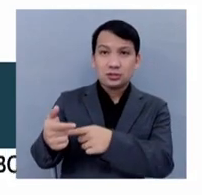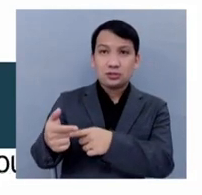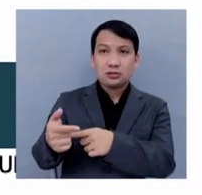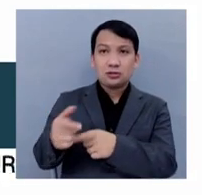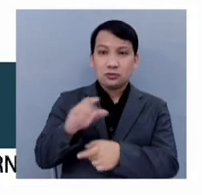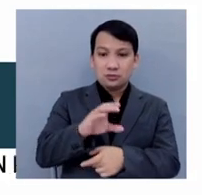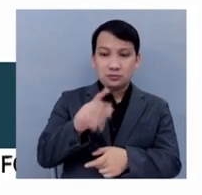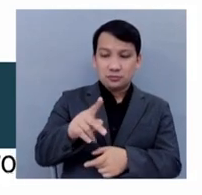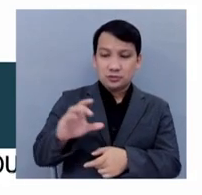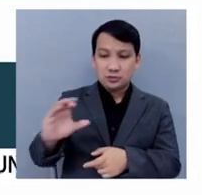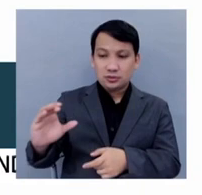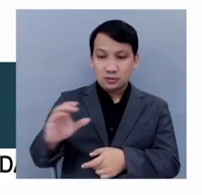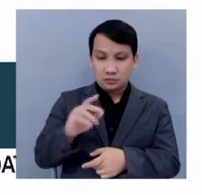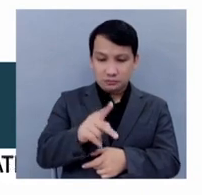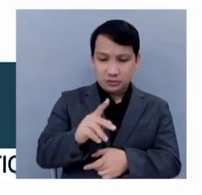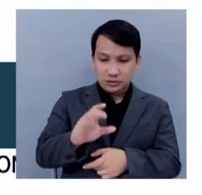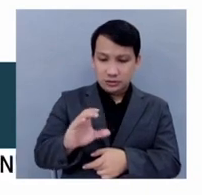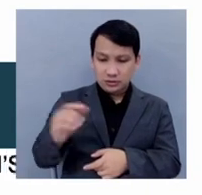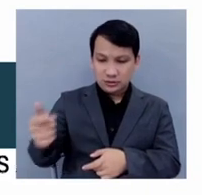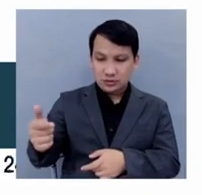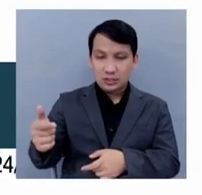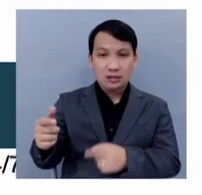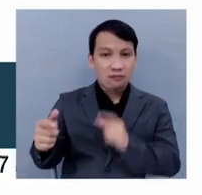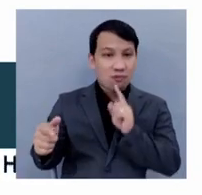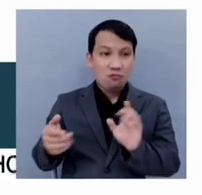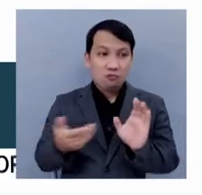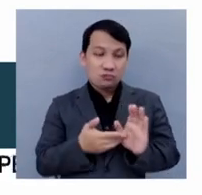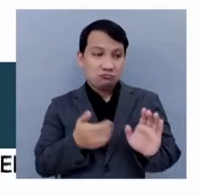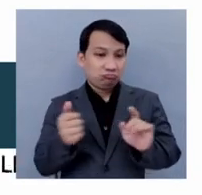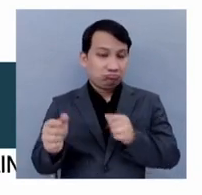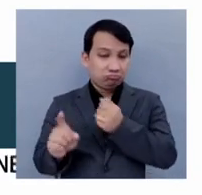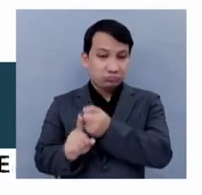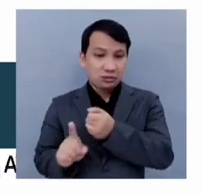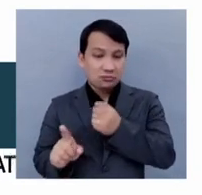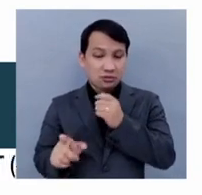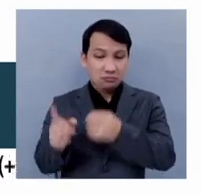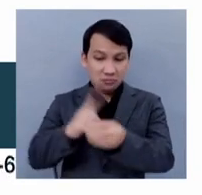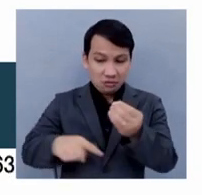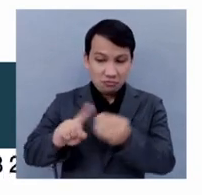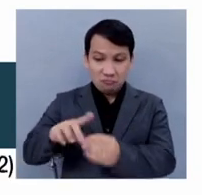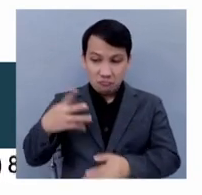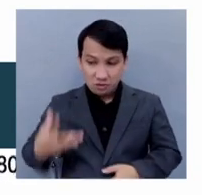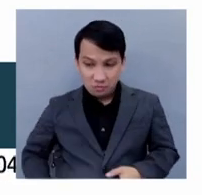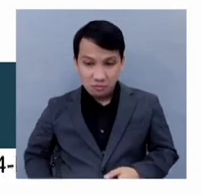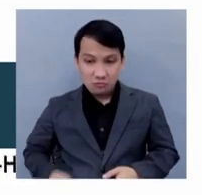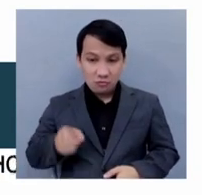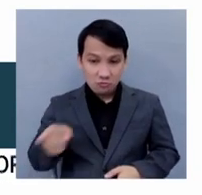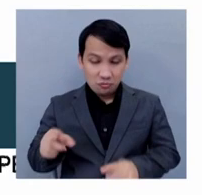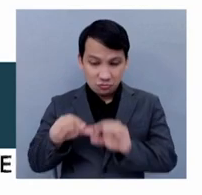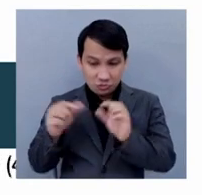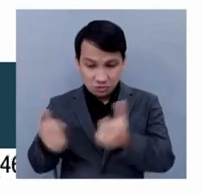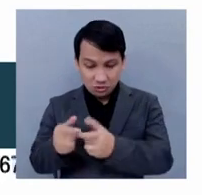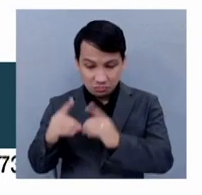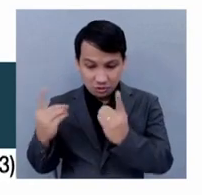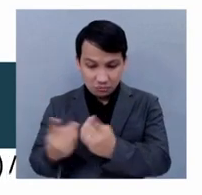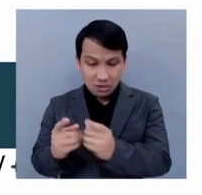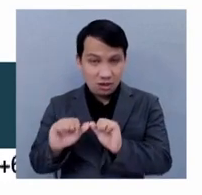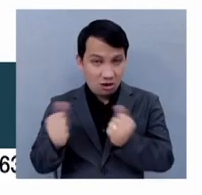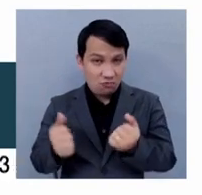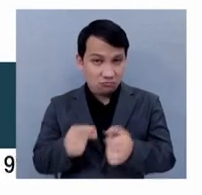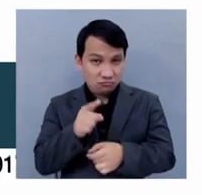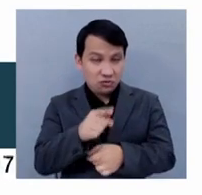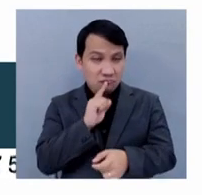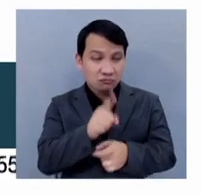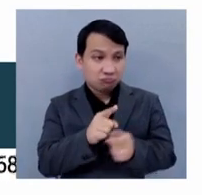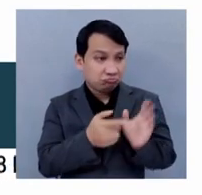fault. Through the years, there have also been allegations of corruption that hounded the commission. How do you think that factored